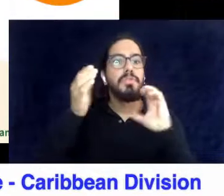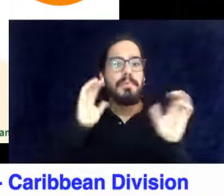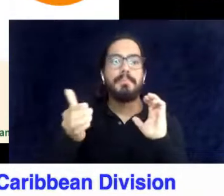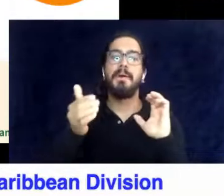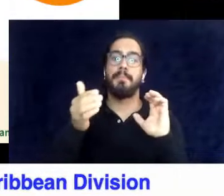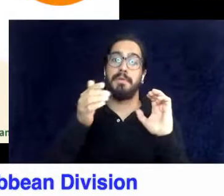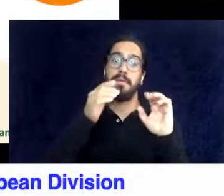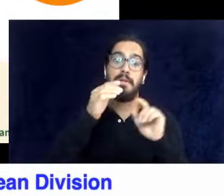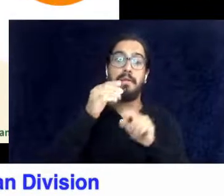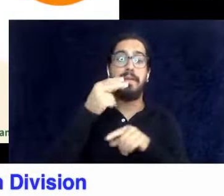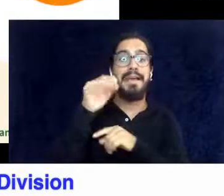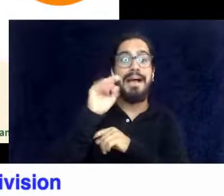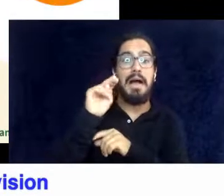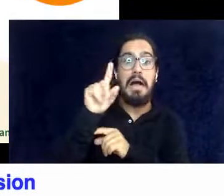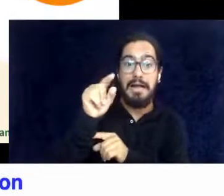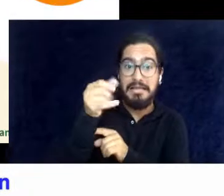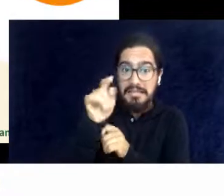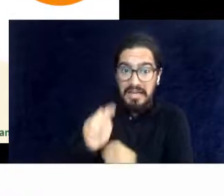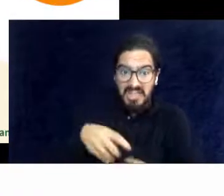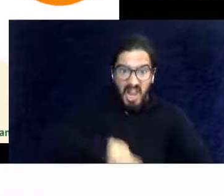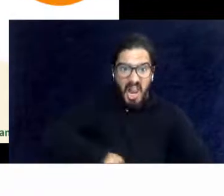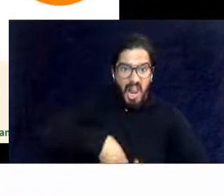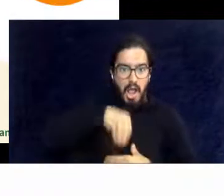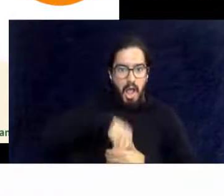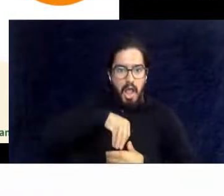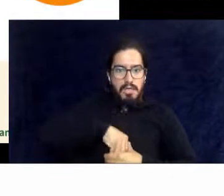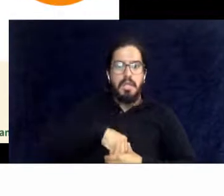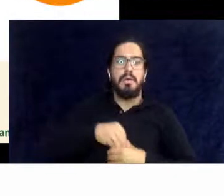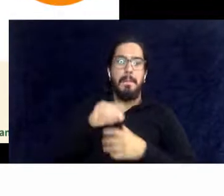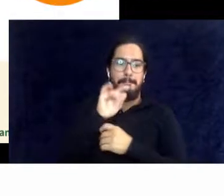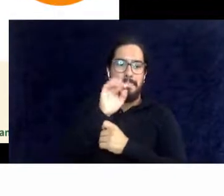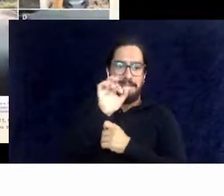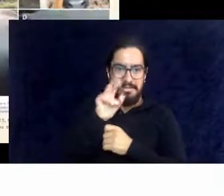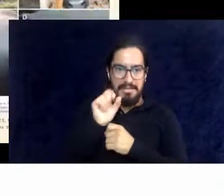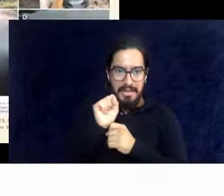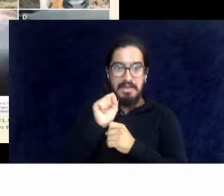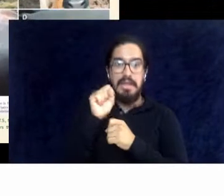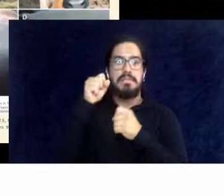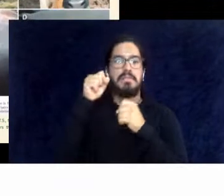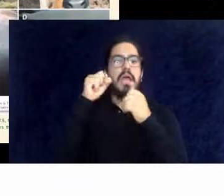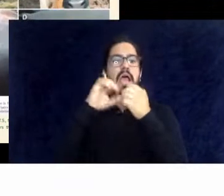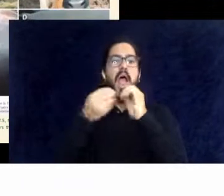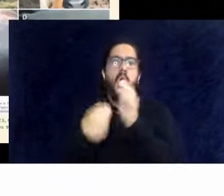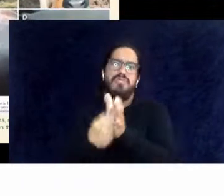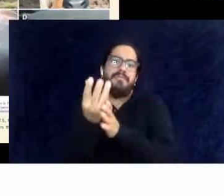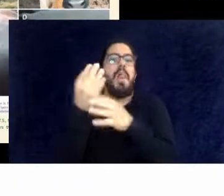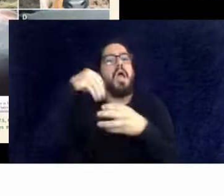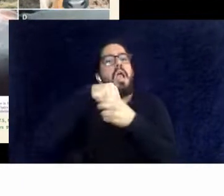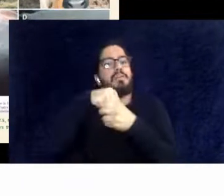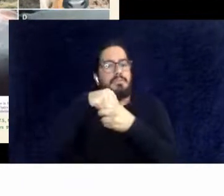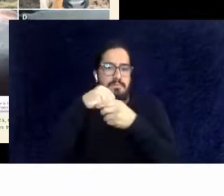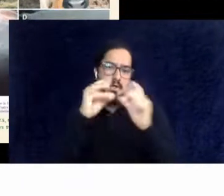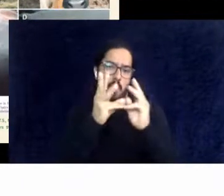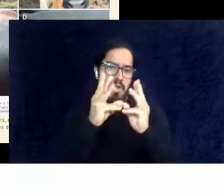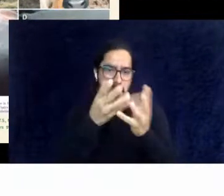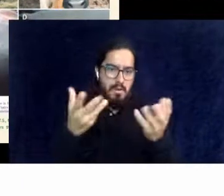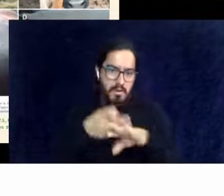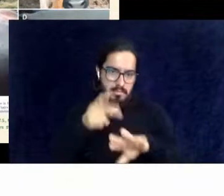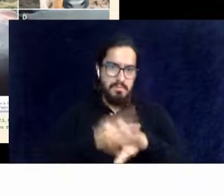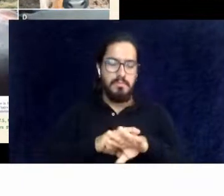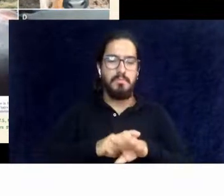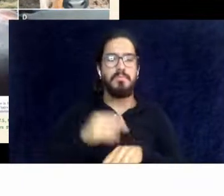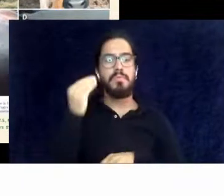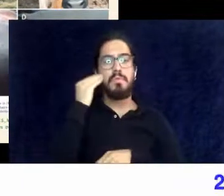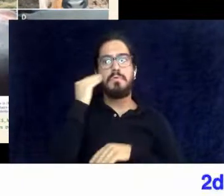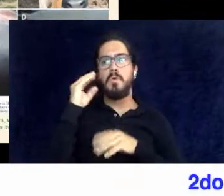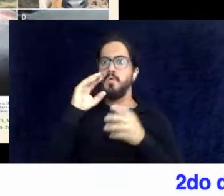Bacterial Communities in Slick and Well-Type Holsteins in a Tropical Climate. Next. As we all know, throughout the years, climate change